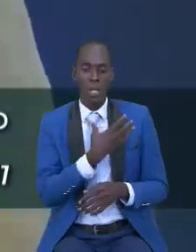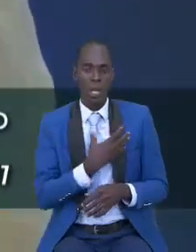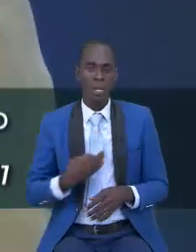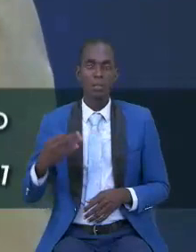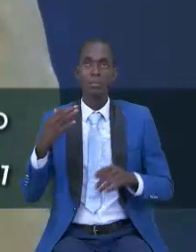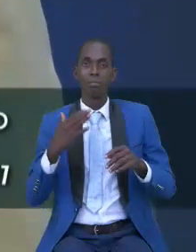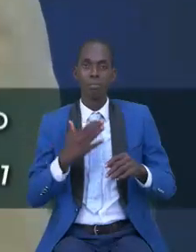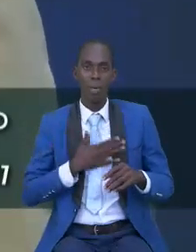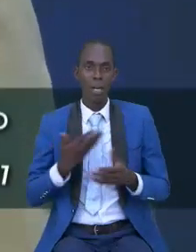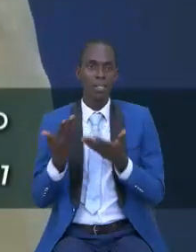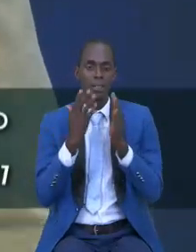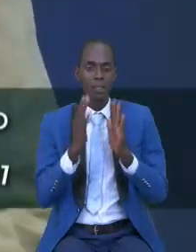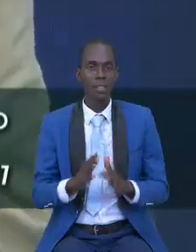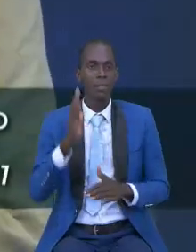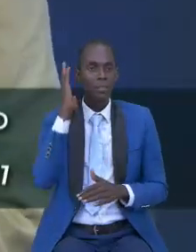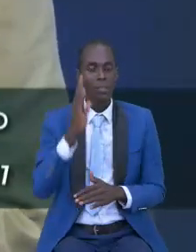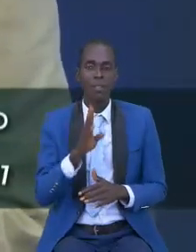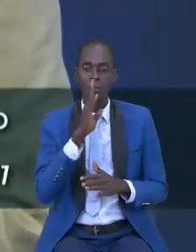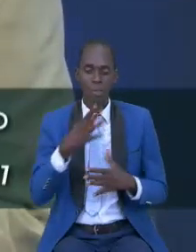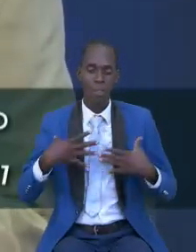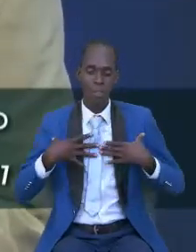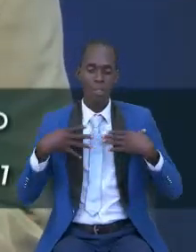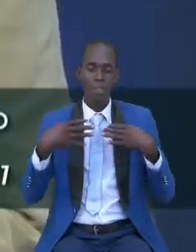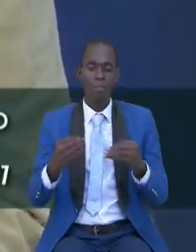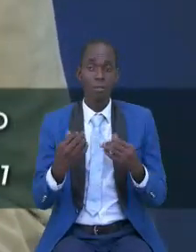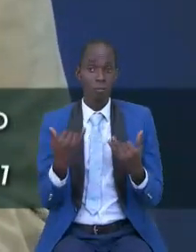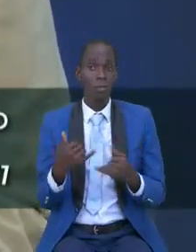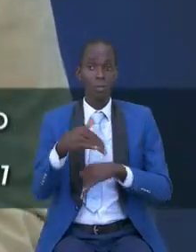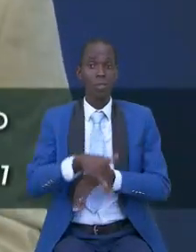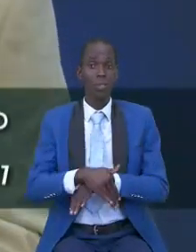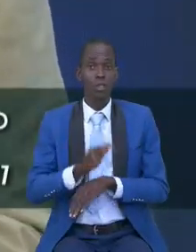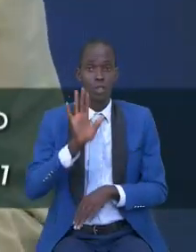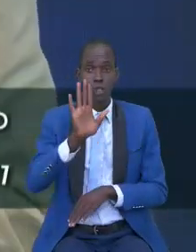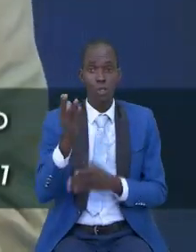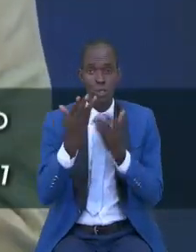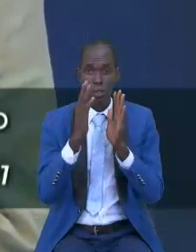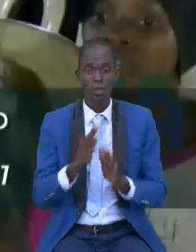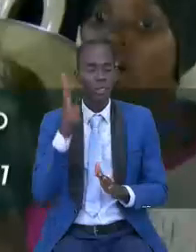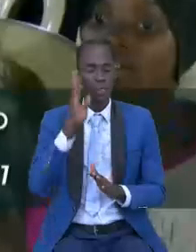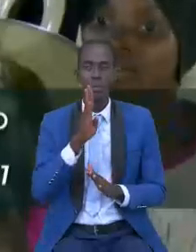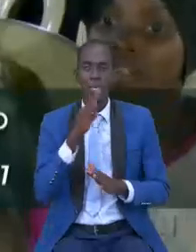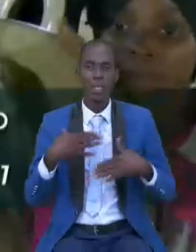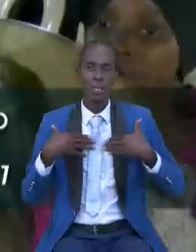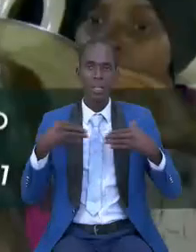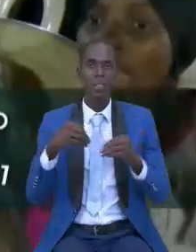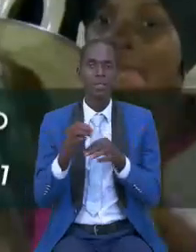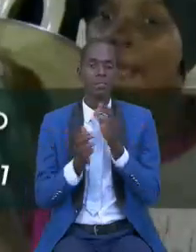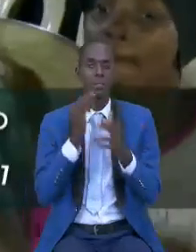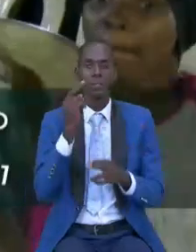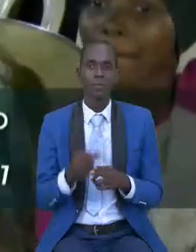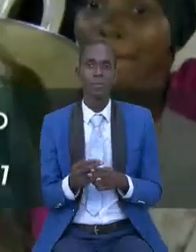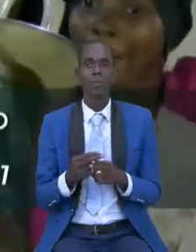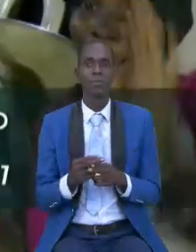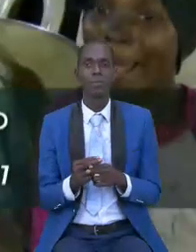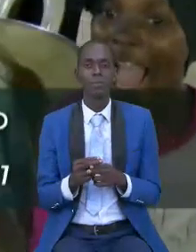servant shall be healed. Tonight, your servant will be healed.